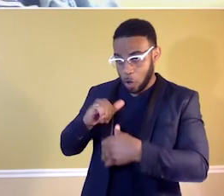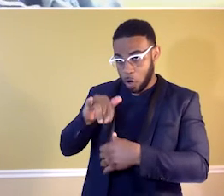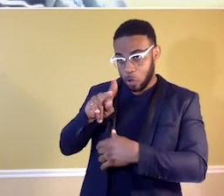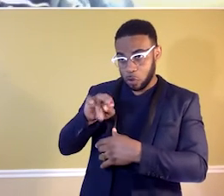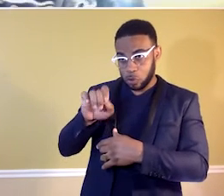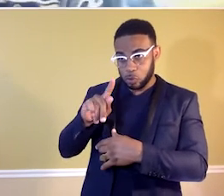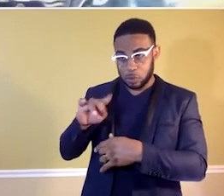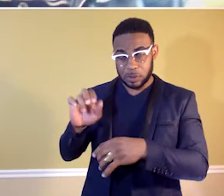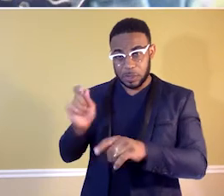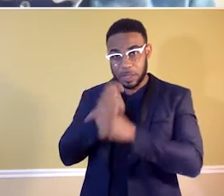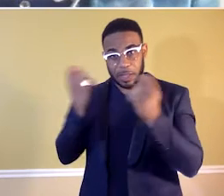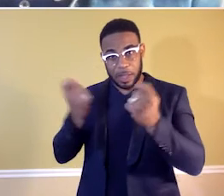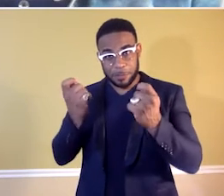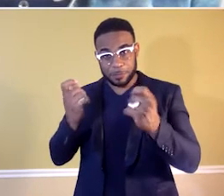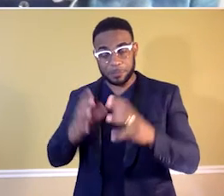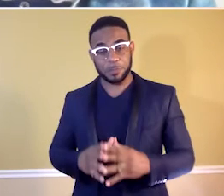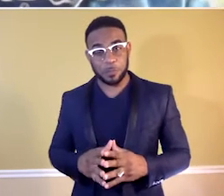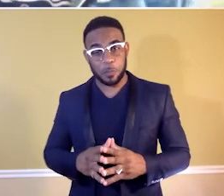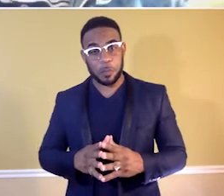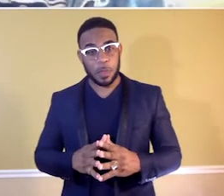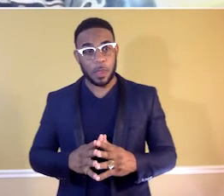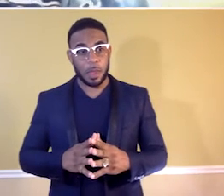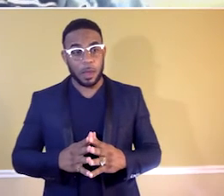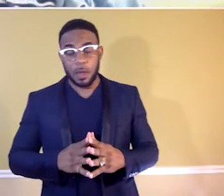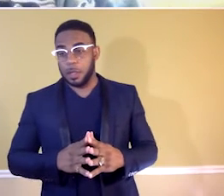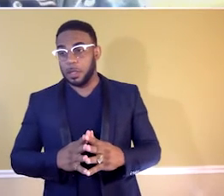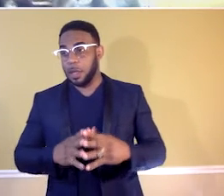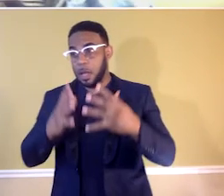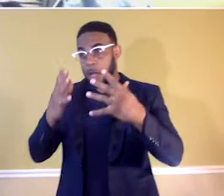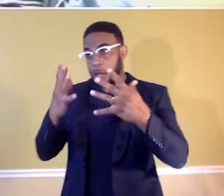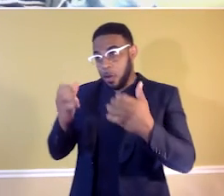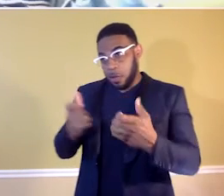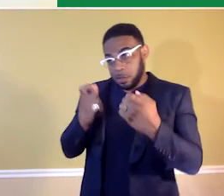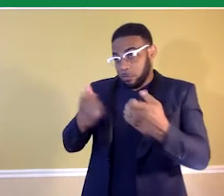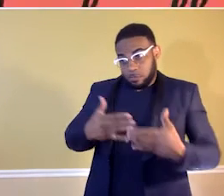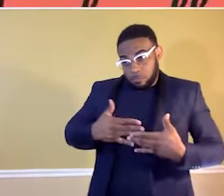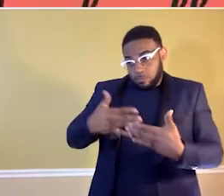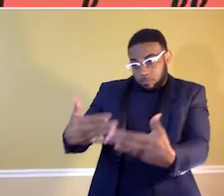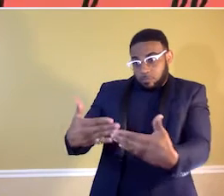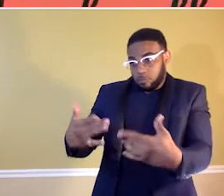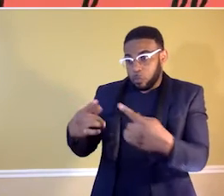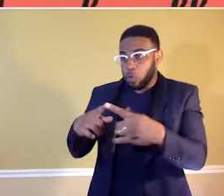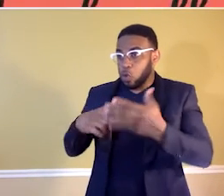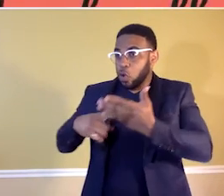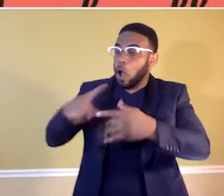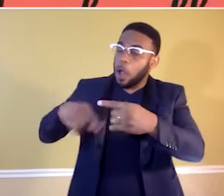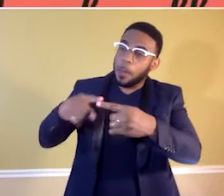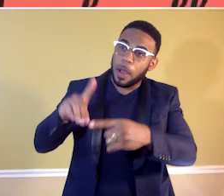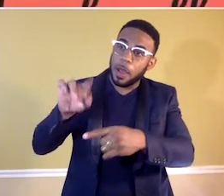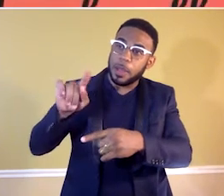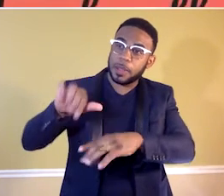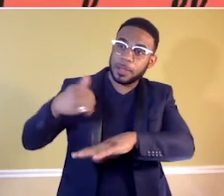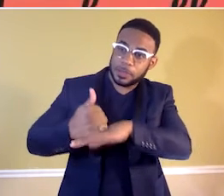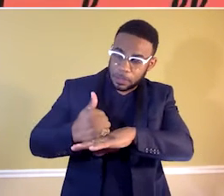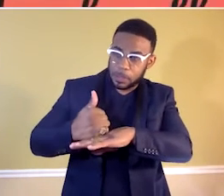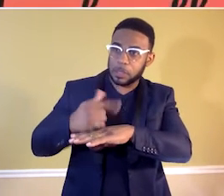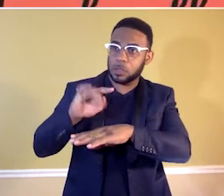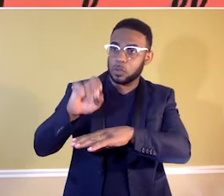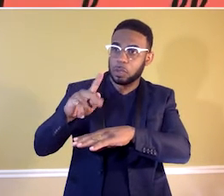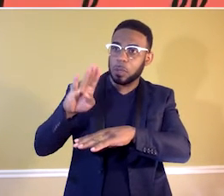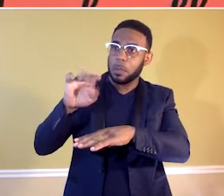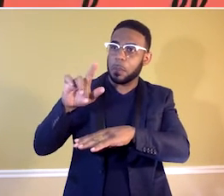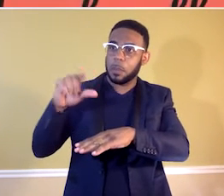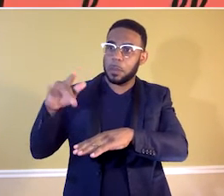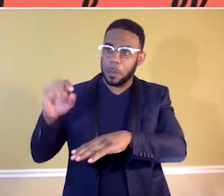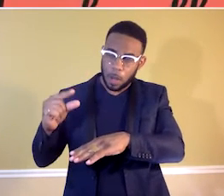Juneteenth conference. And I just want to give you the platform to talk about a data-centric blogging